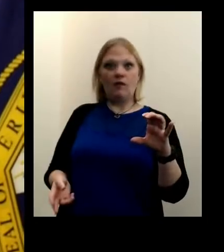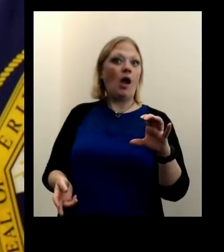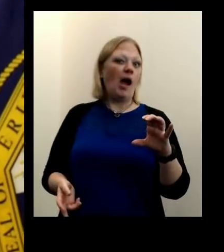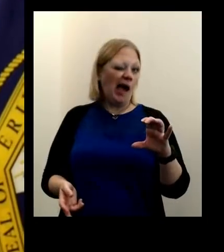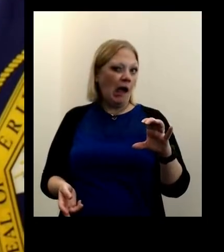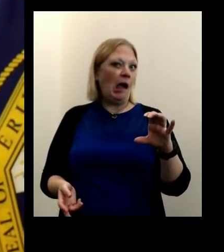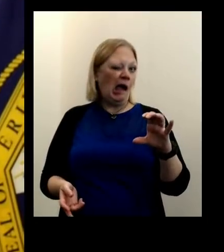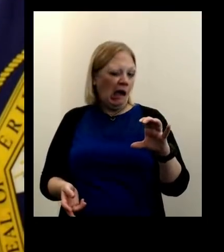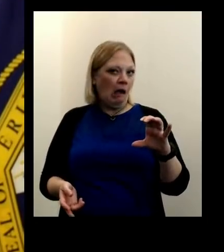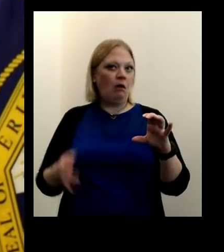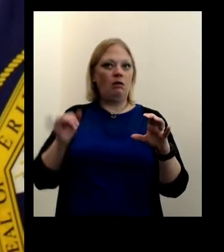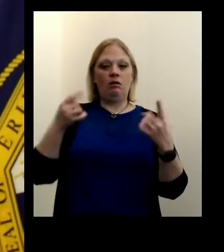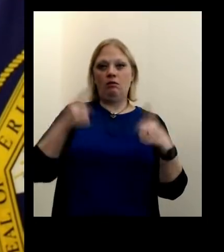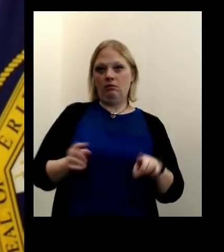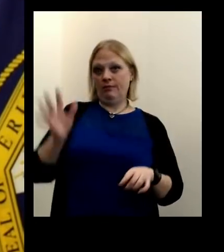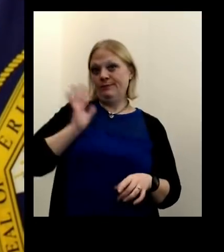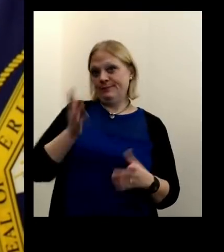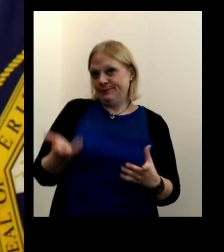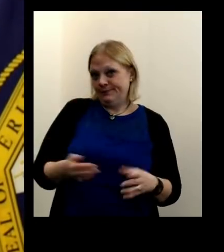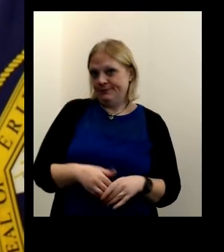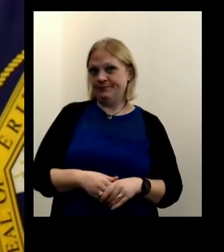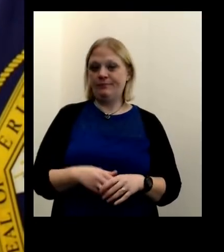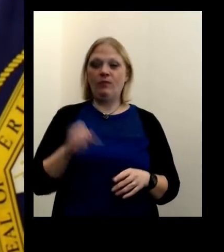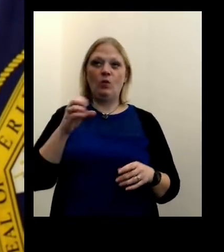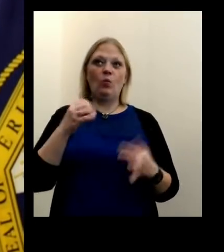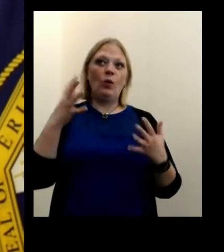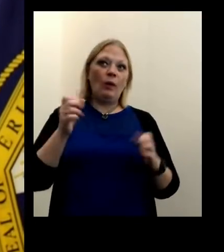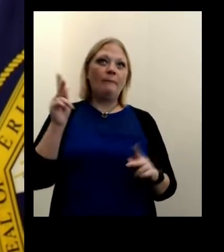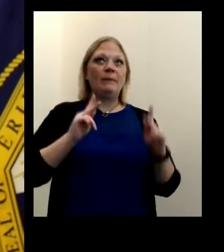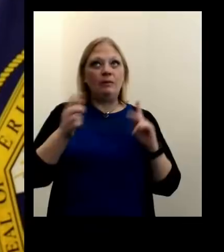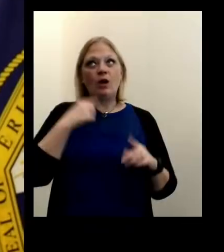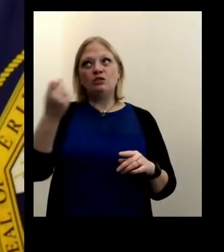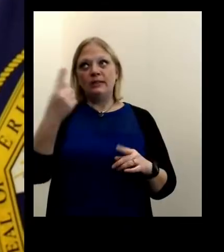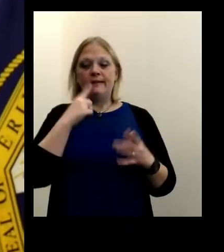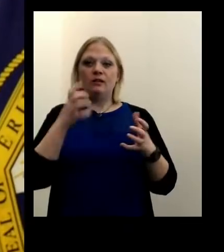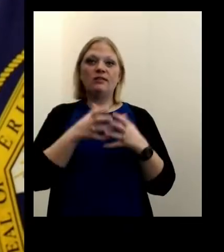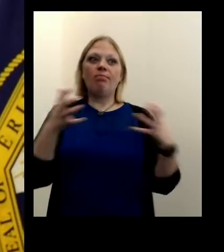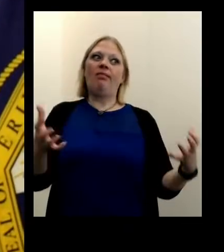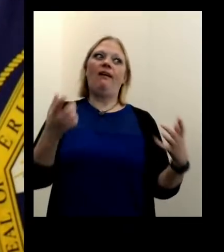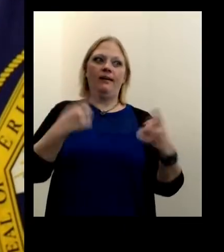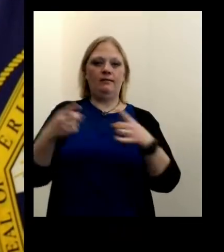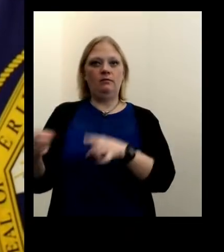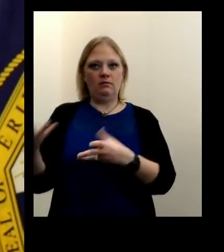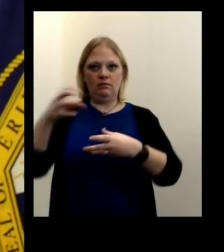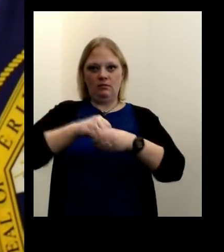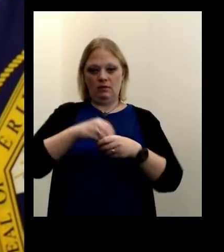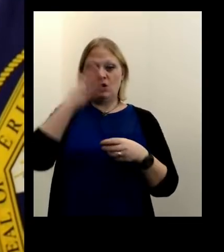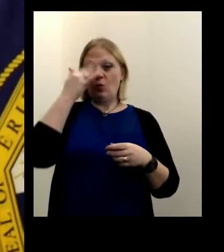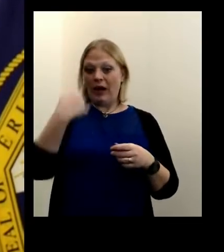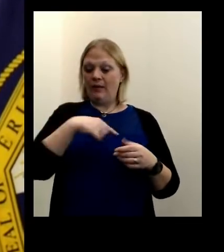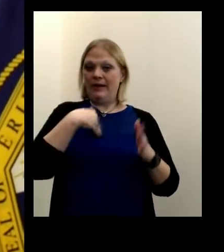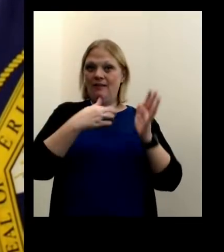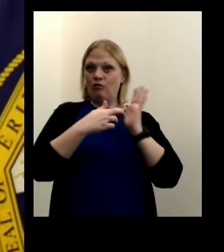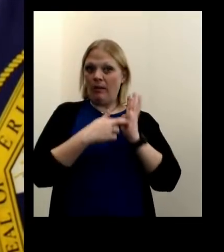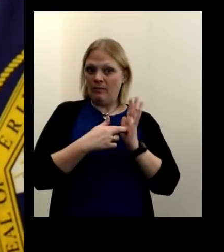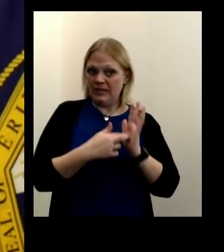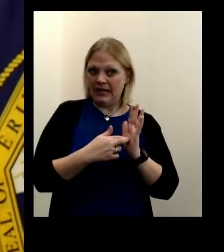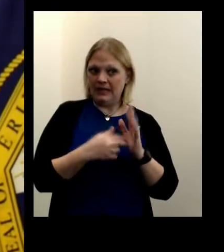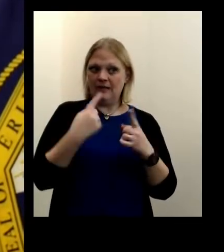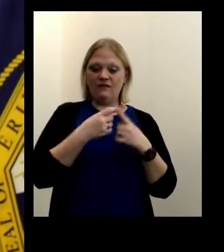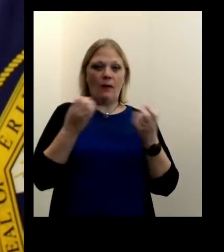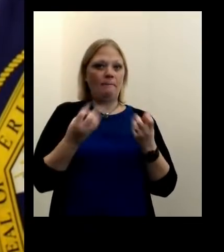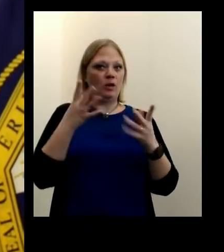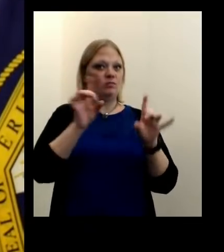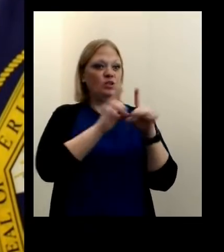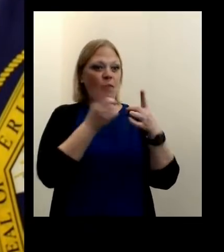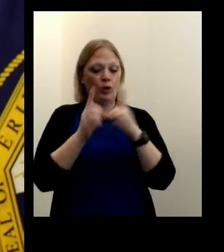in the past. So I want people to understand that there's a lot that goes into it, and that's why we have representatives from multiple departments in